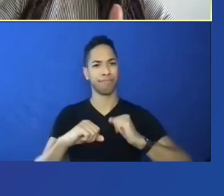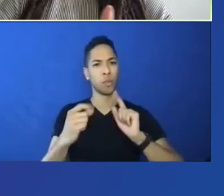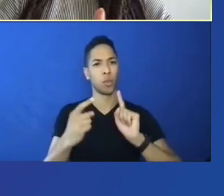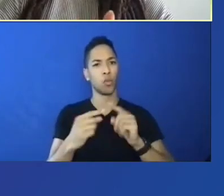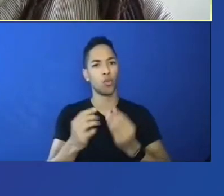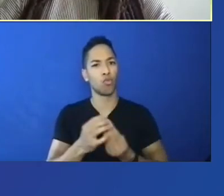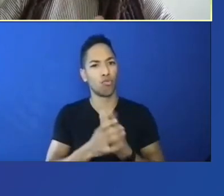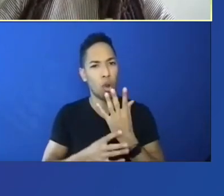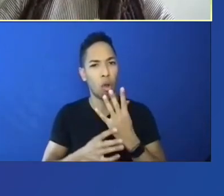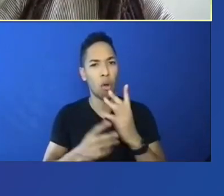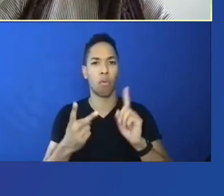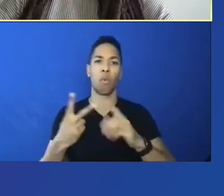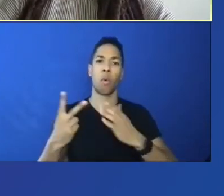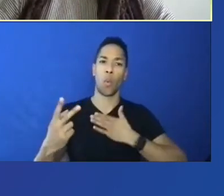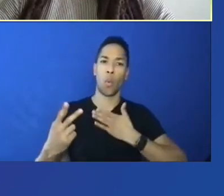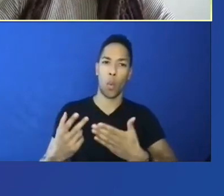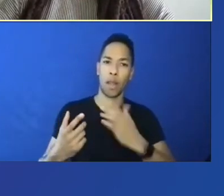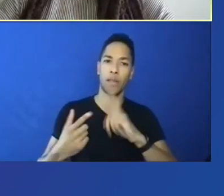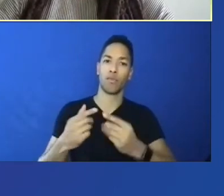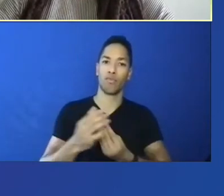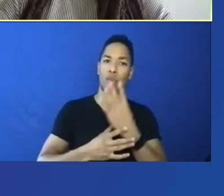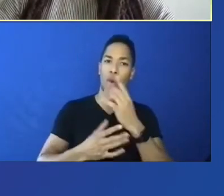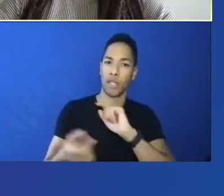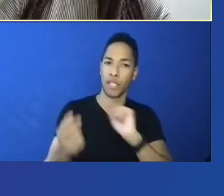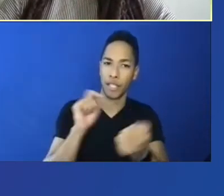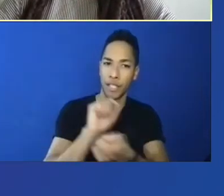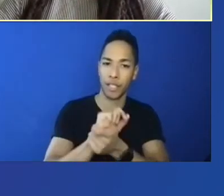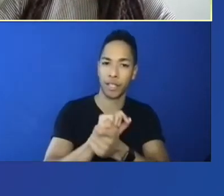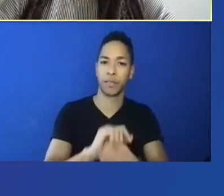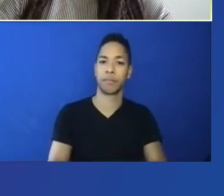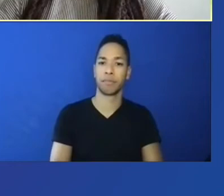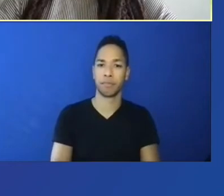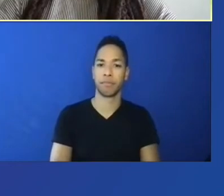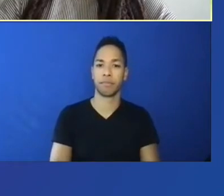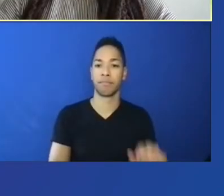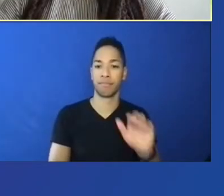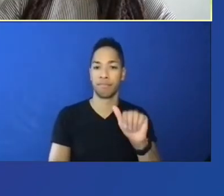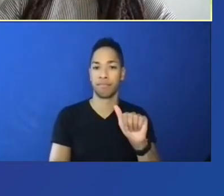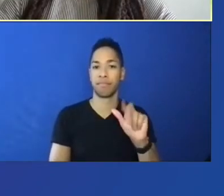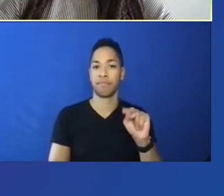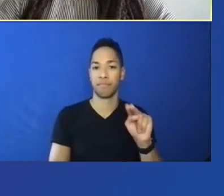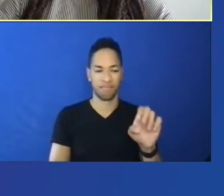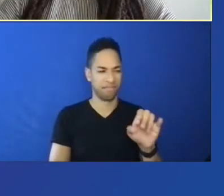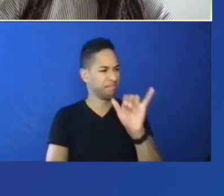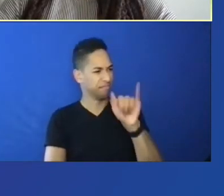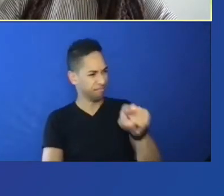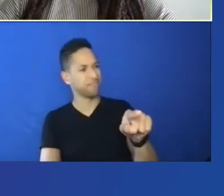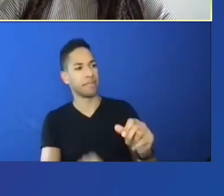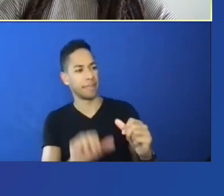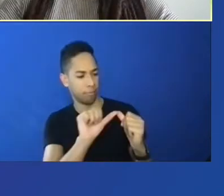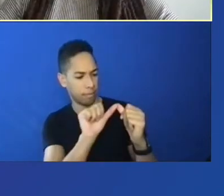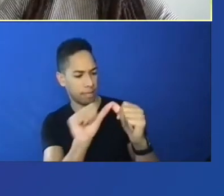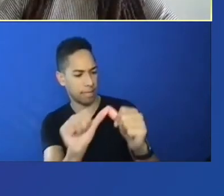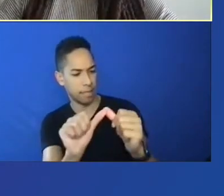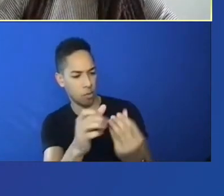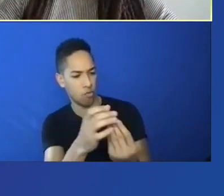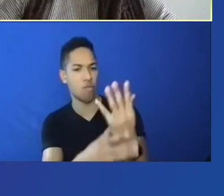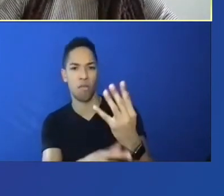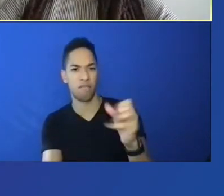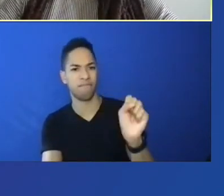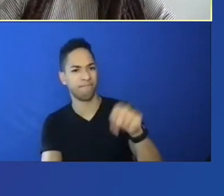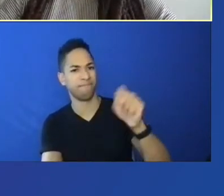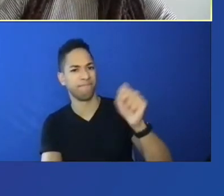a willingness for that growth and change. That particular space for continual growth.